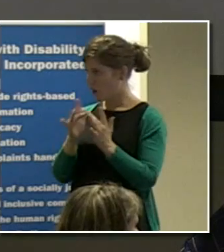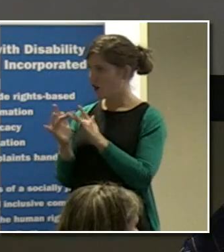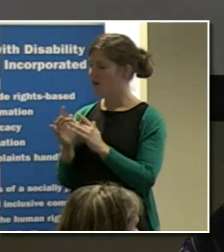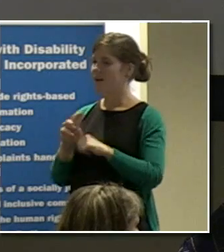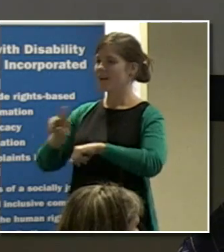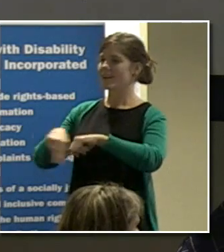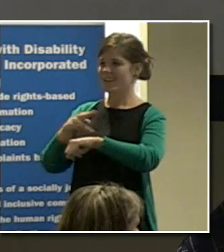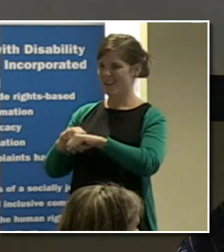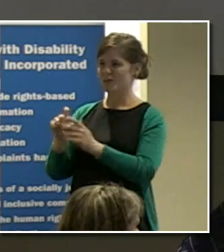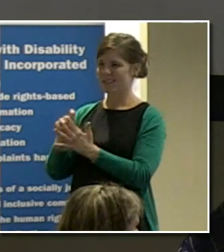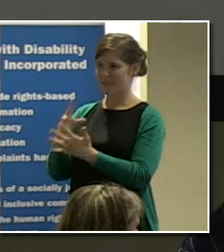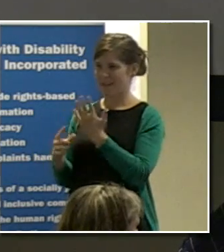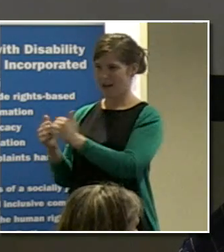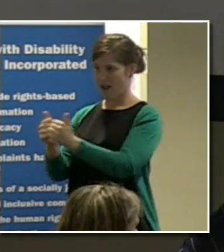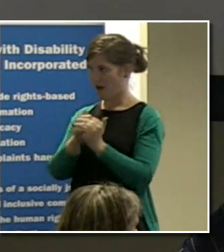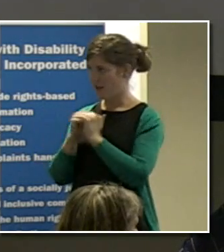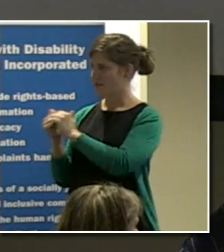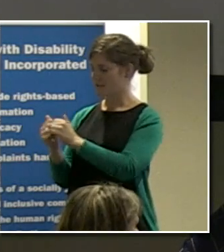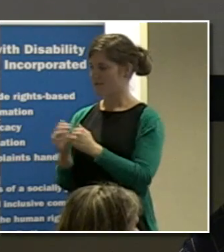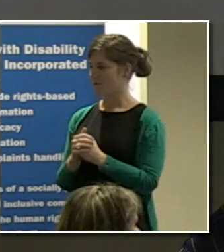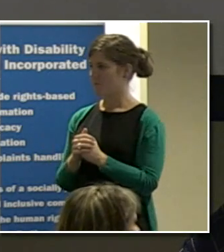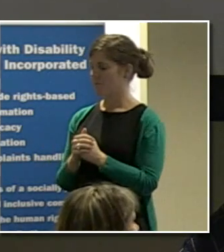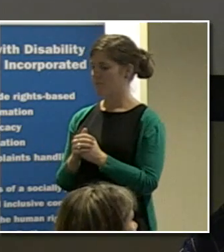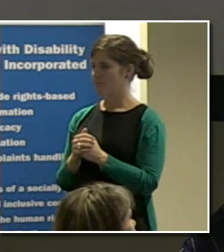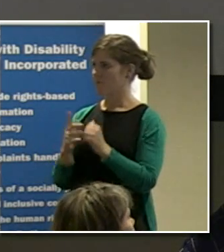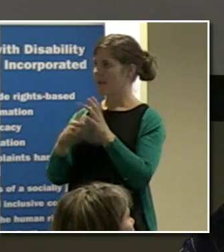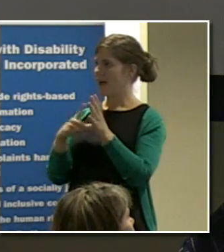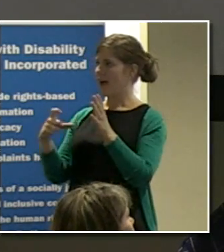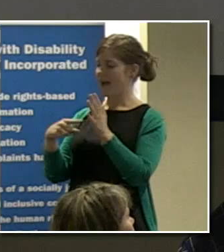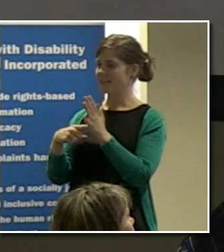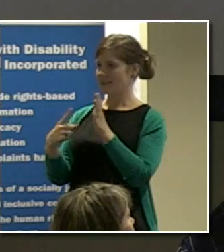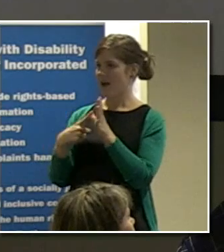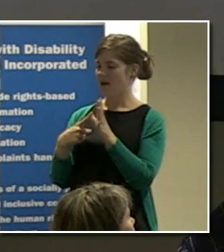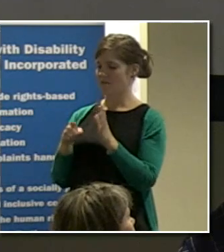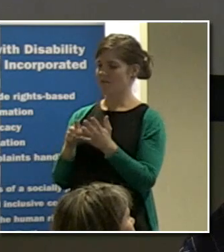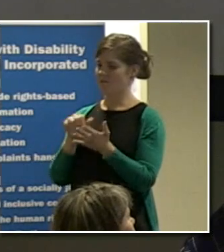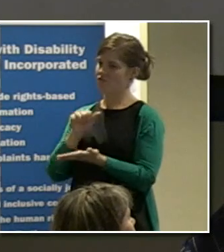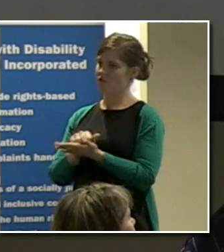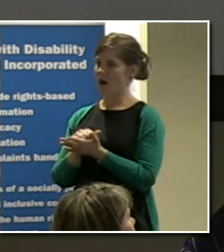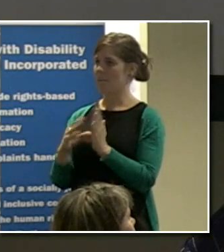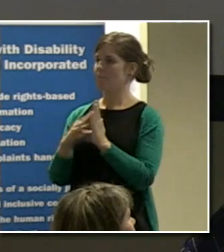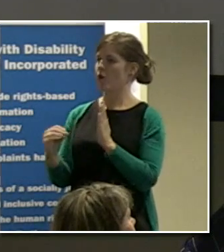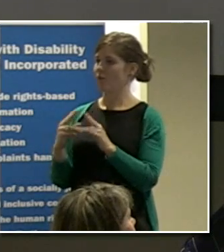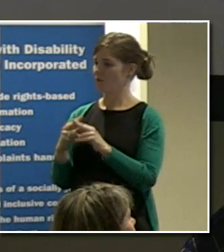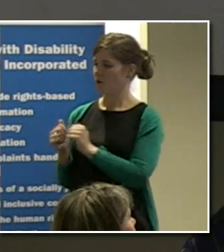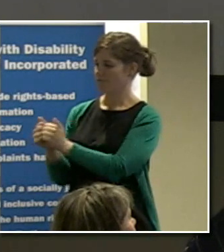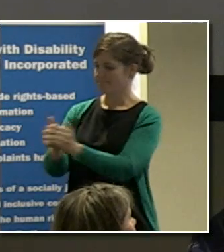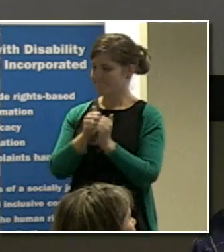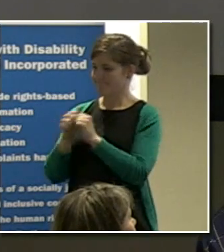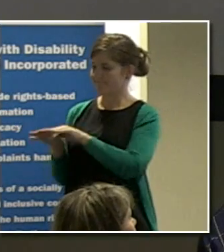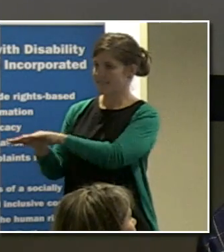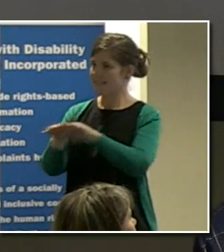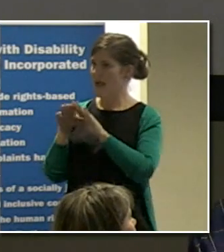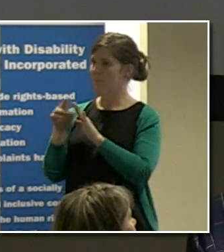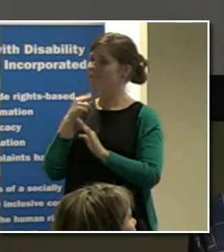Disability Alliance. ACTA is the right model for a more unified and coherent voice for people with disability